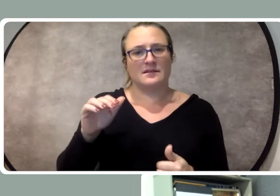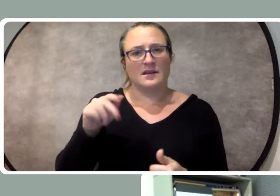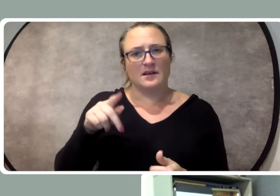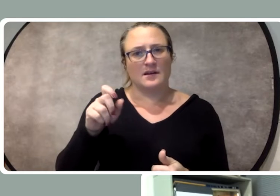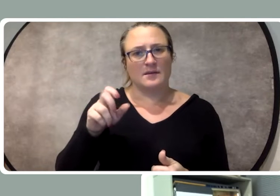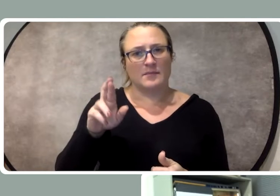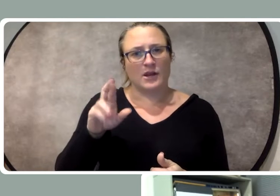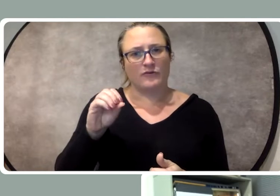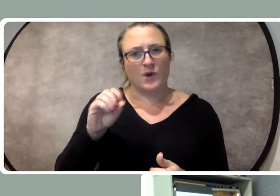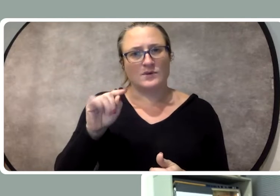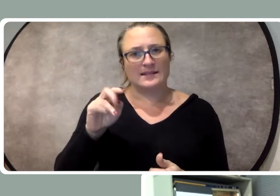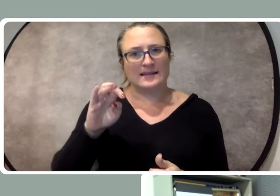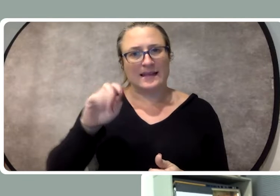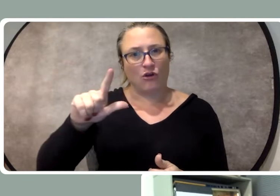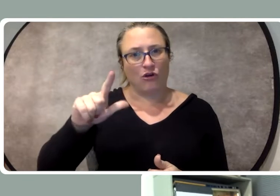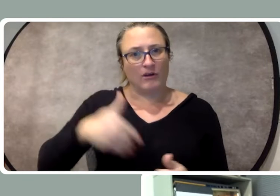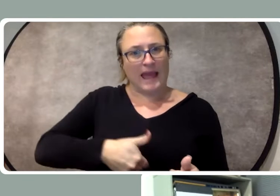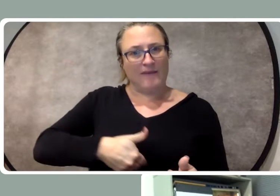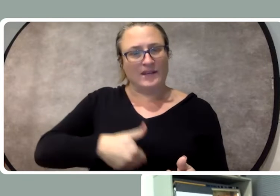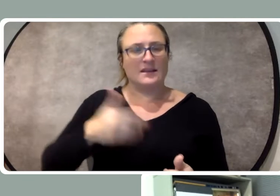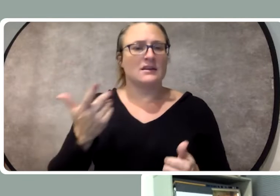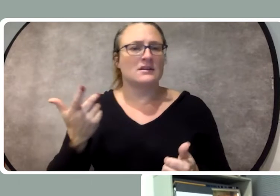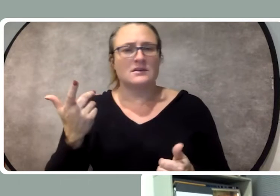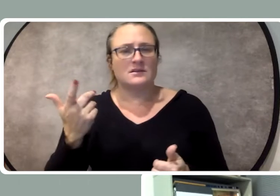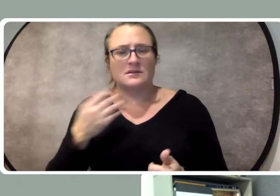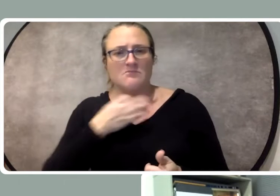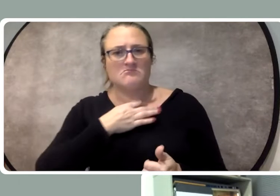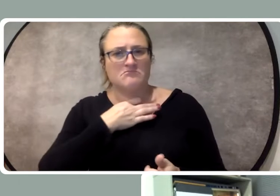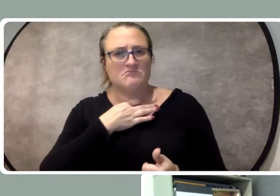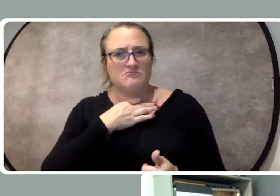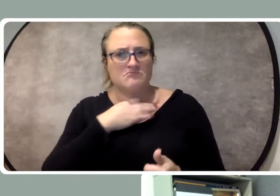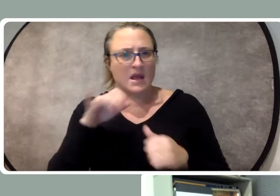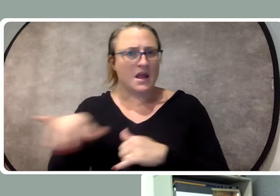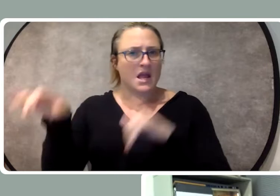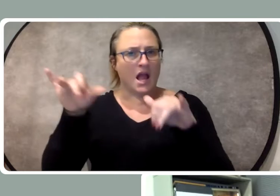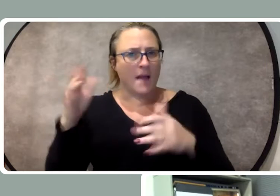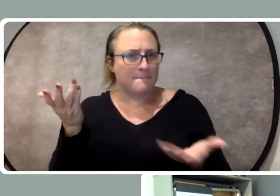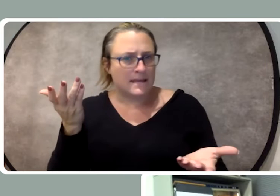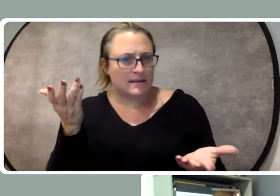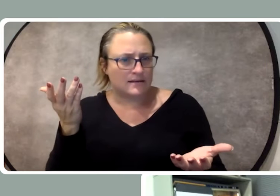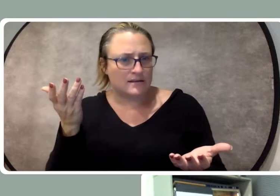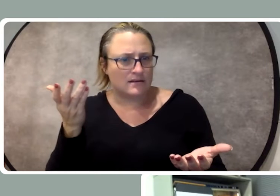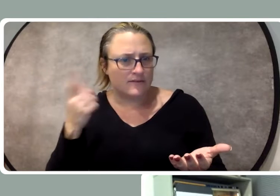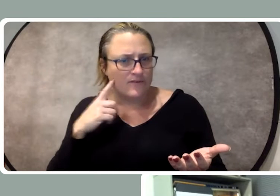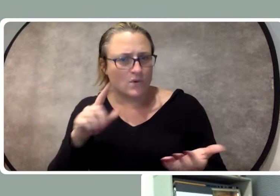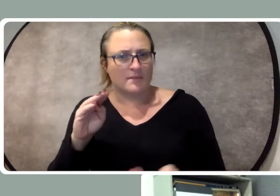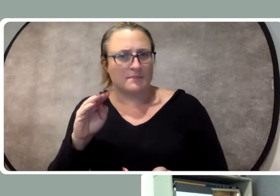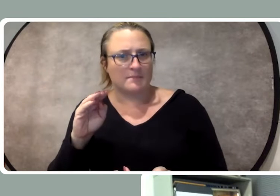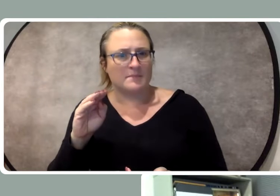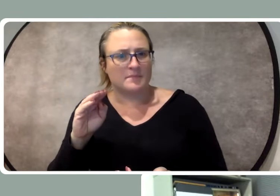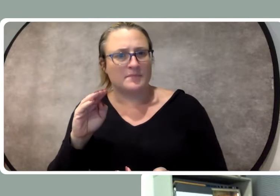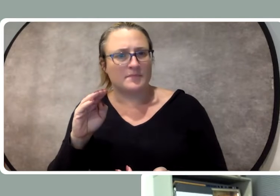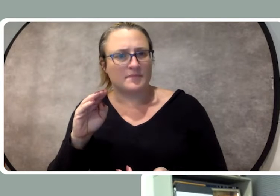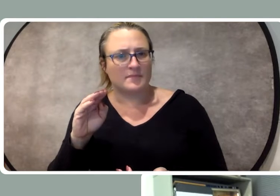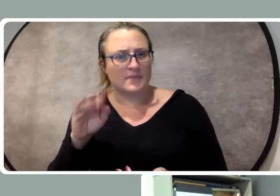peritoneal cavity, and she wondered whether that was a common site of metastasis for